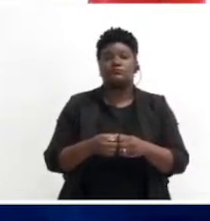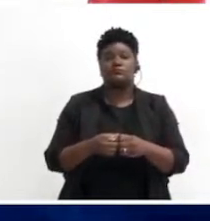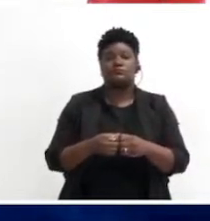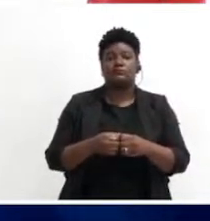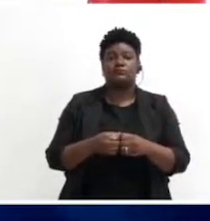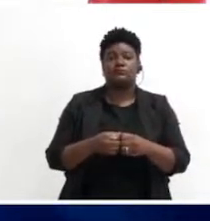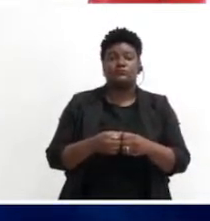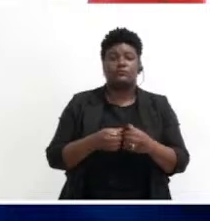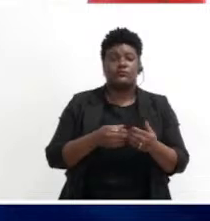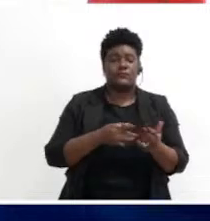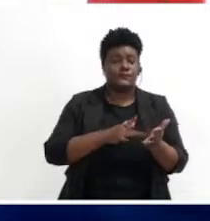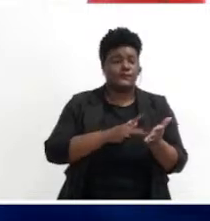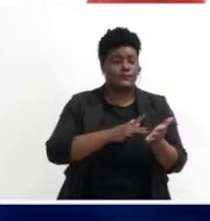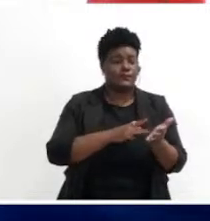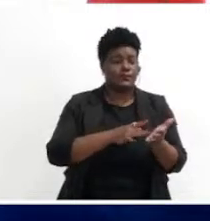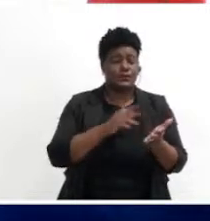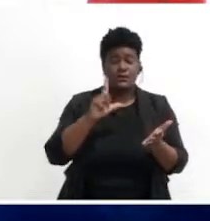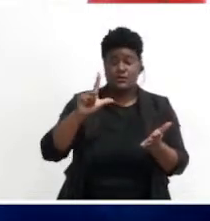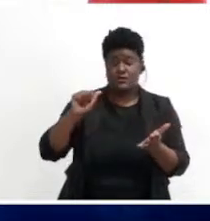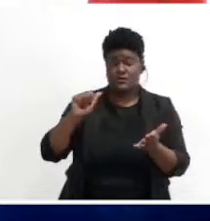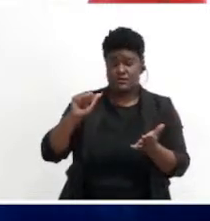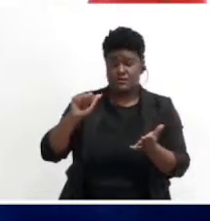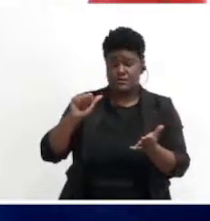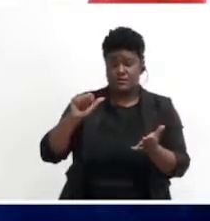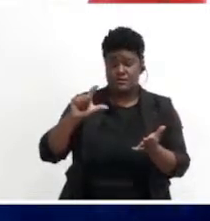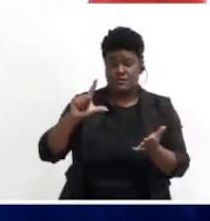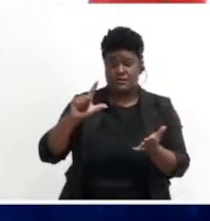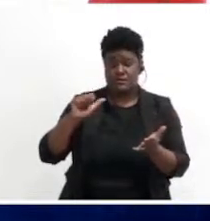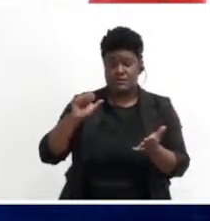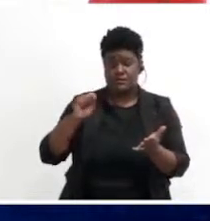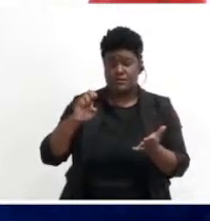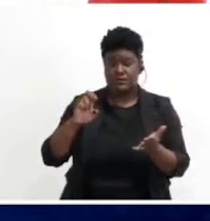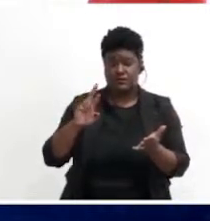the laser to heat up the joint until it reflows.